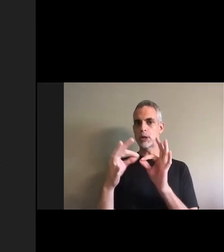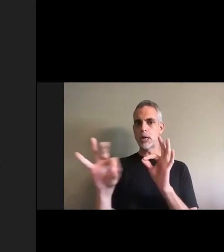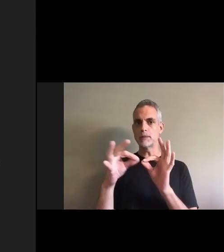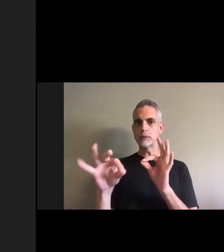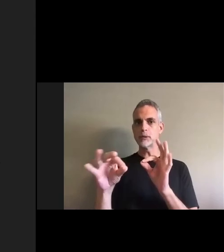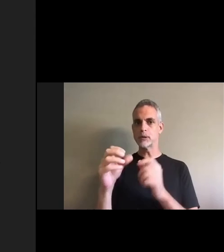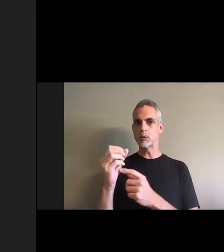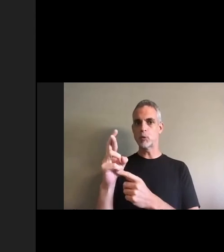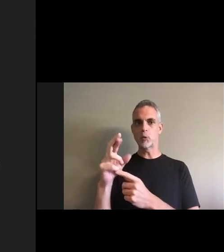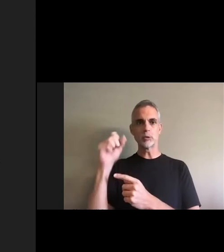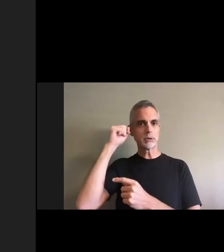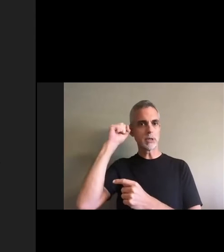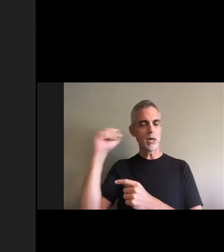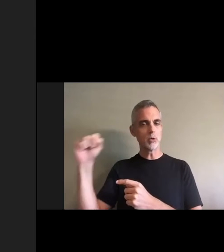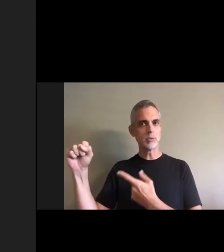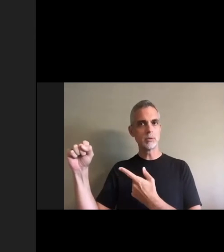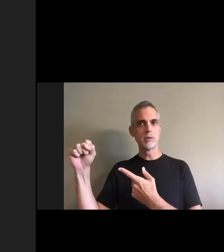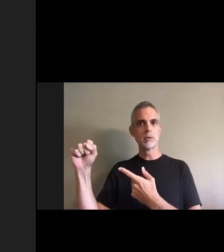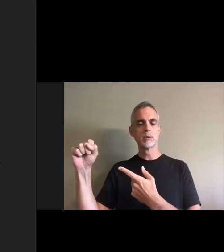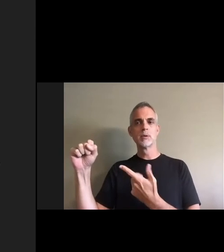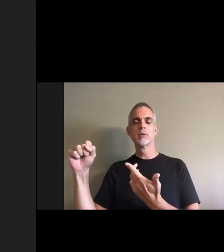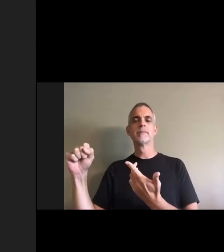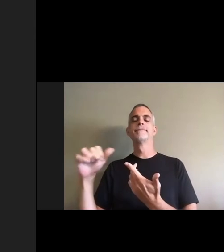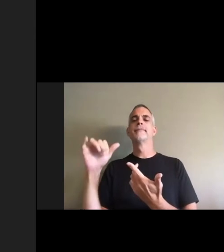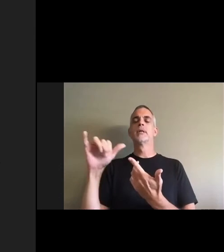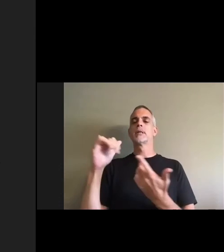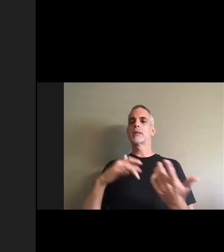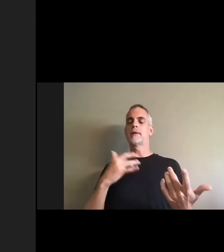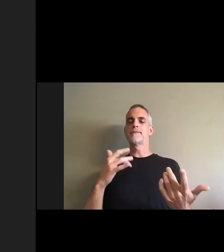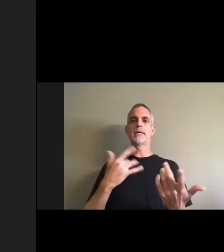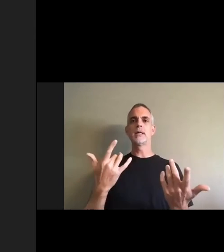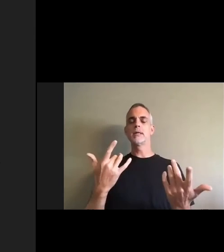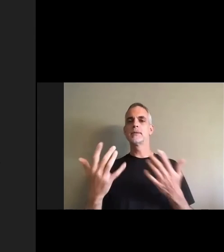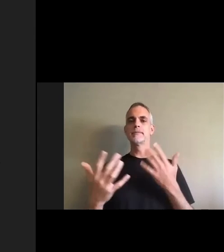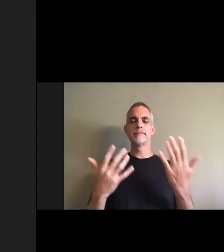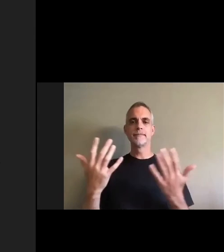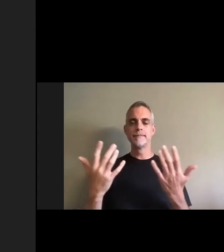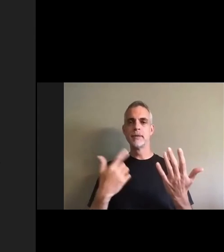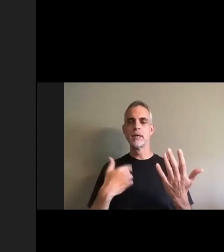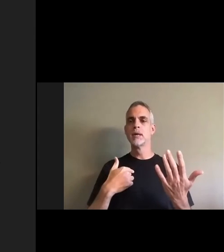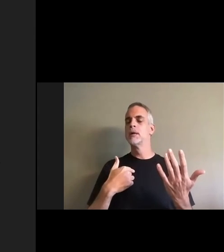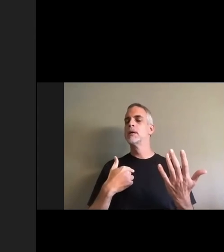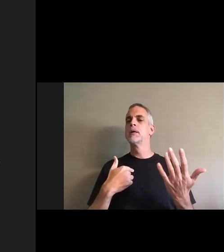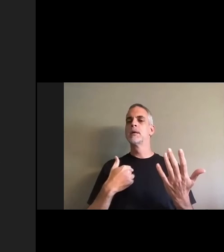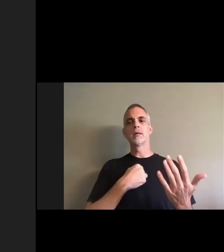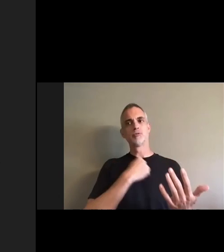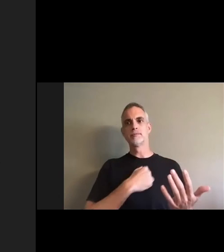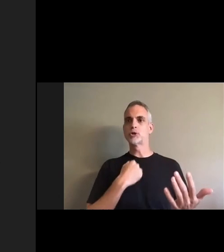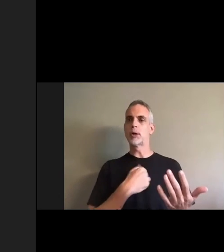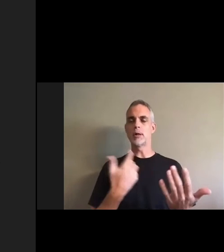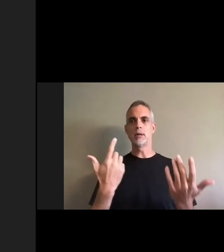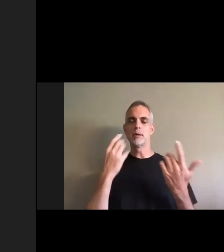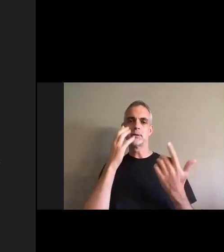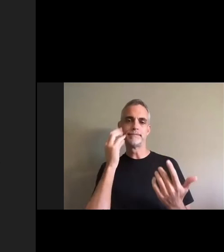sound or any captions. Remember that in the beginning? It feels